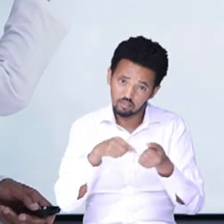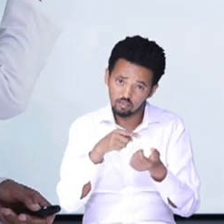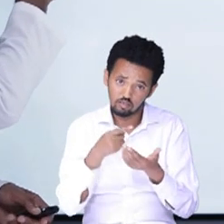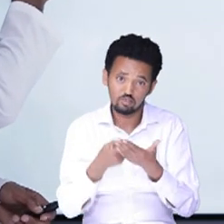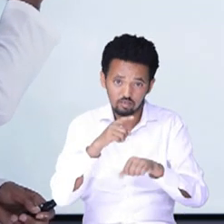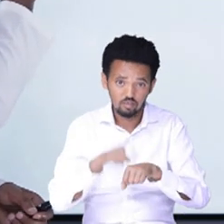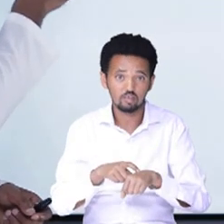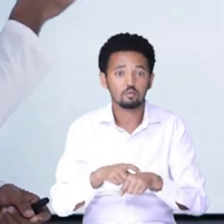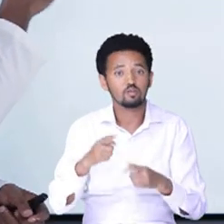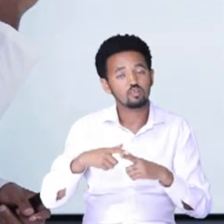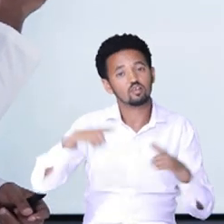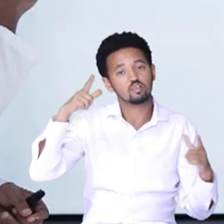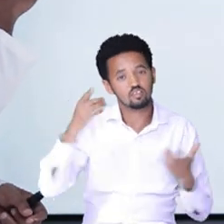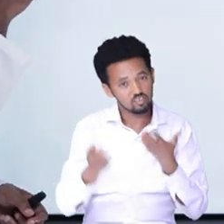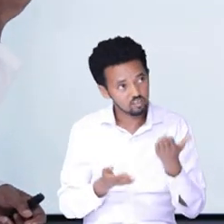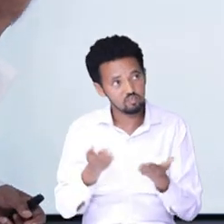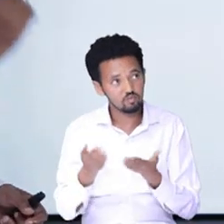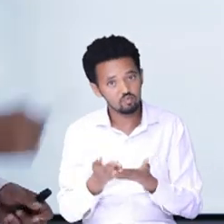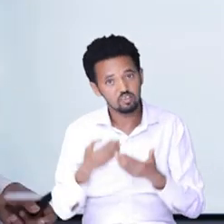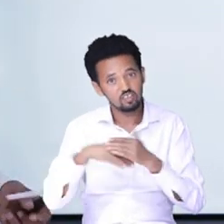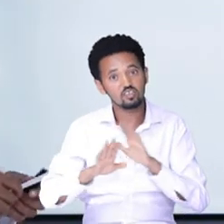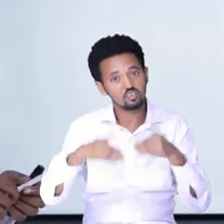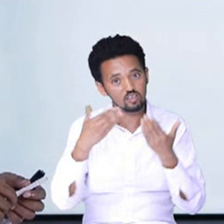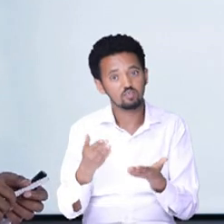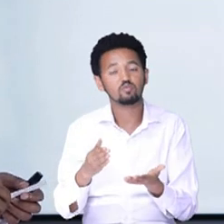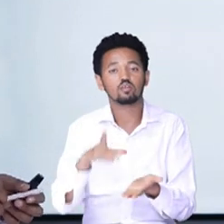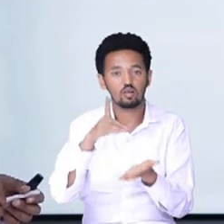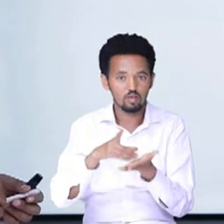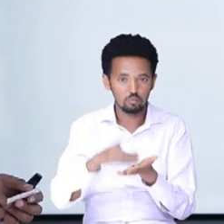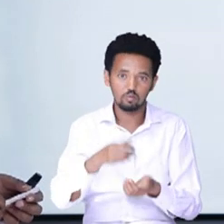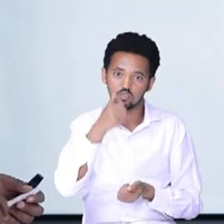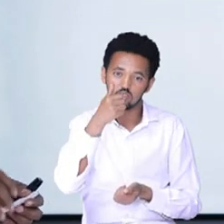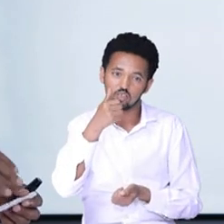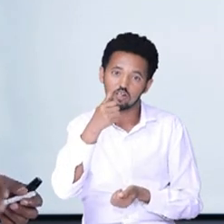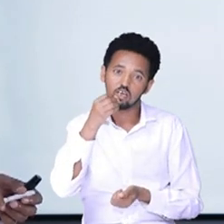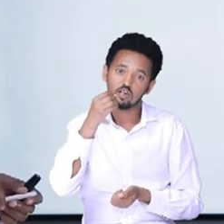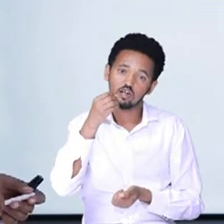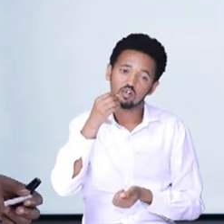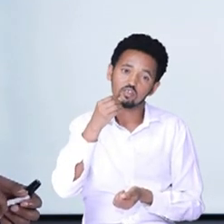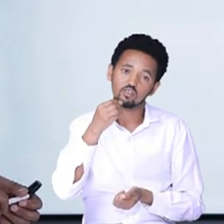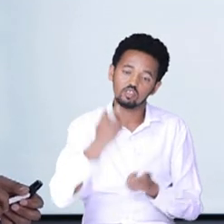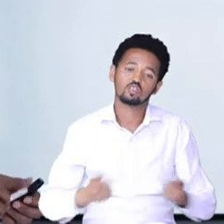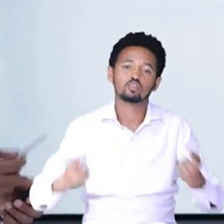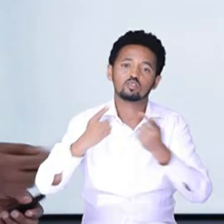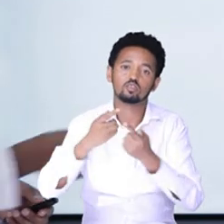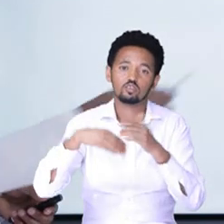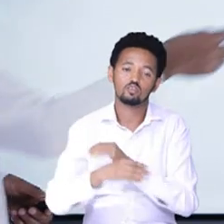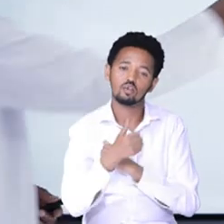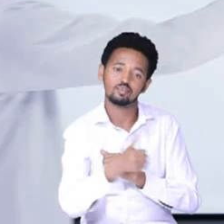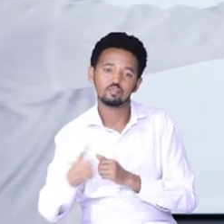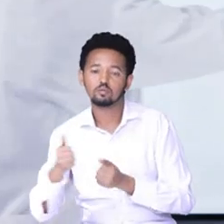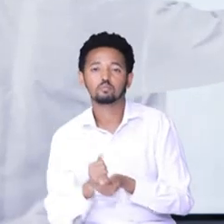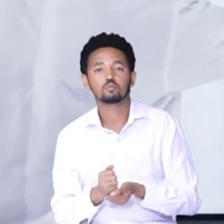is a greater service is given in the urban regions of Addis Ababa or in the Showa regions, such